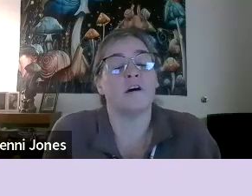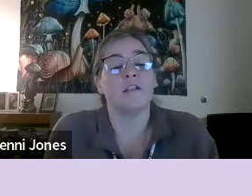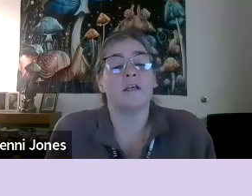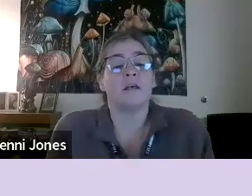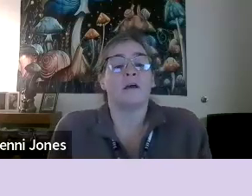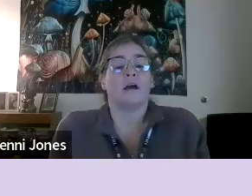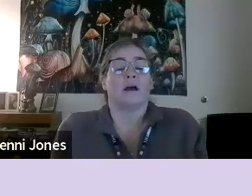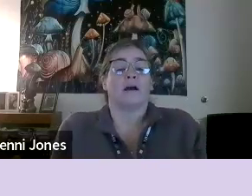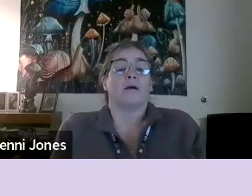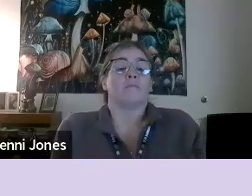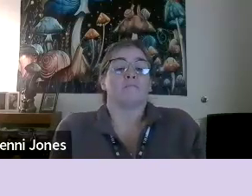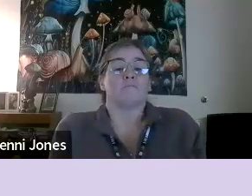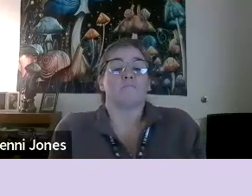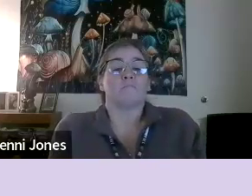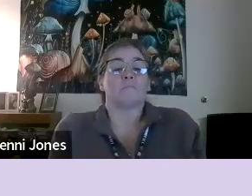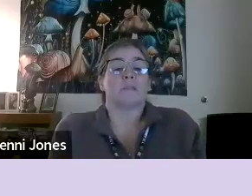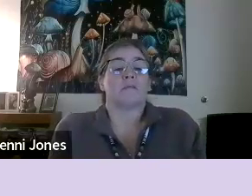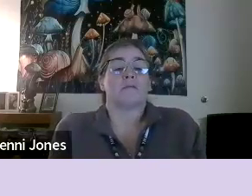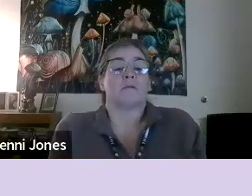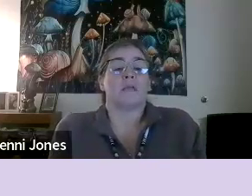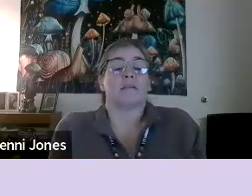our cortisol.